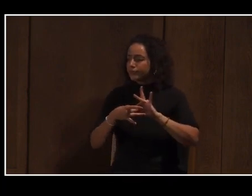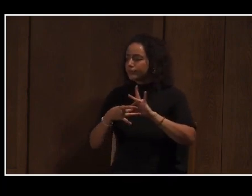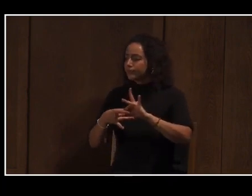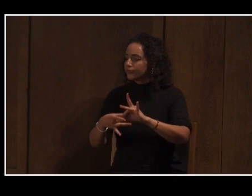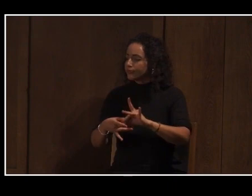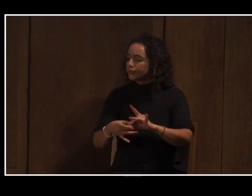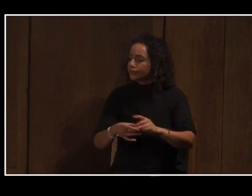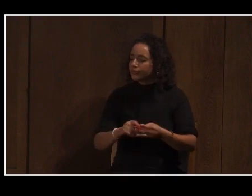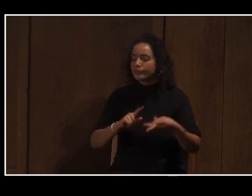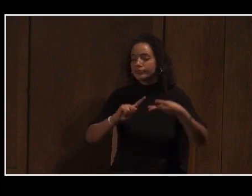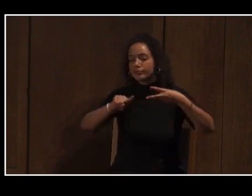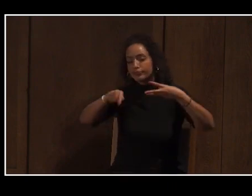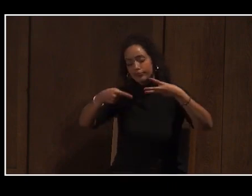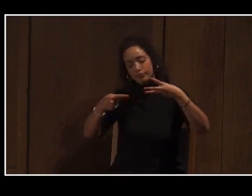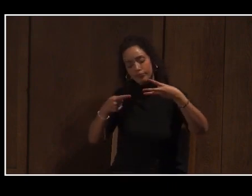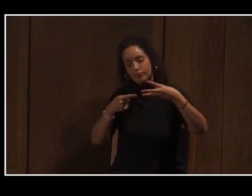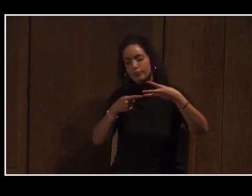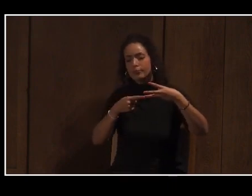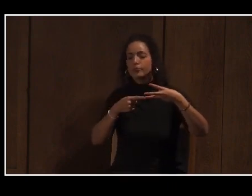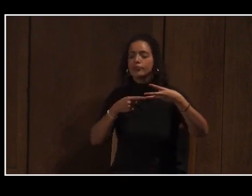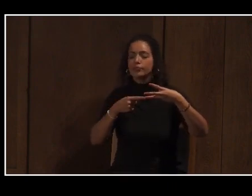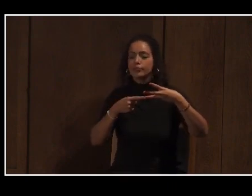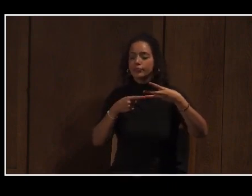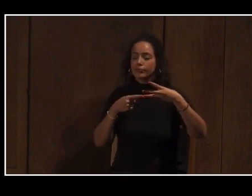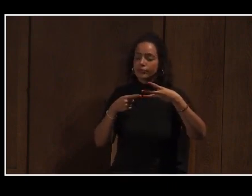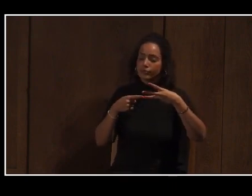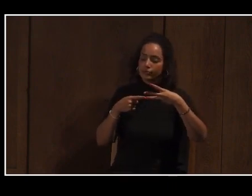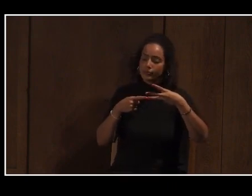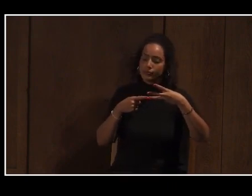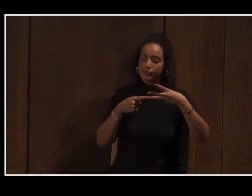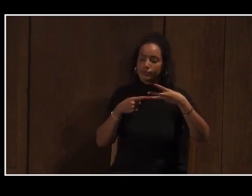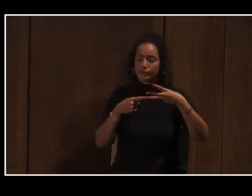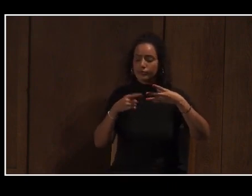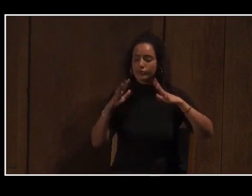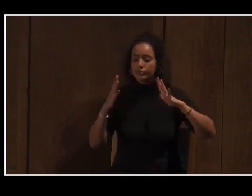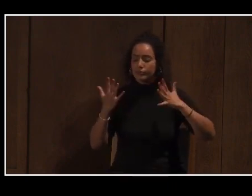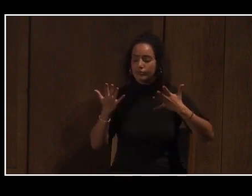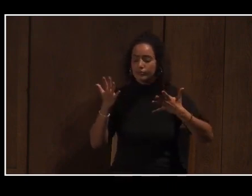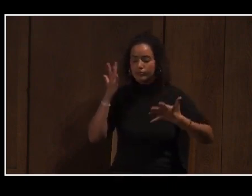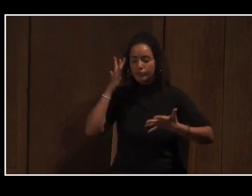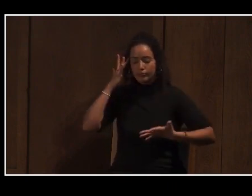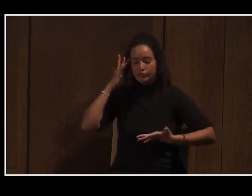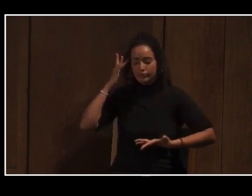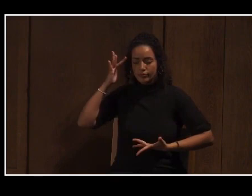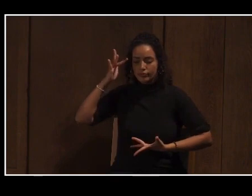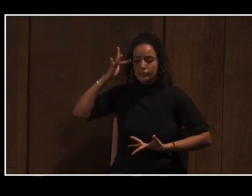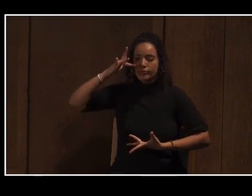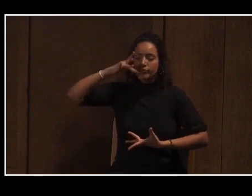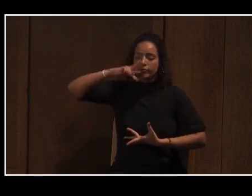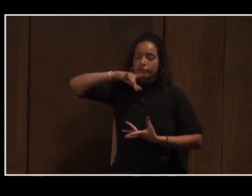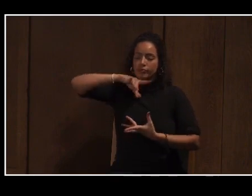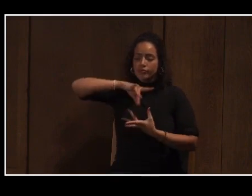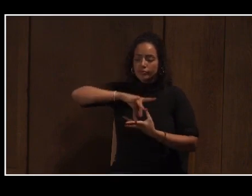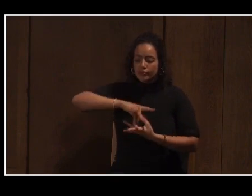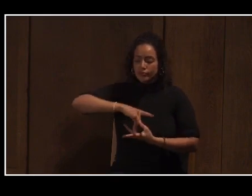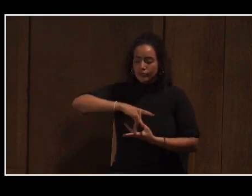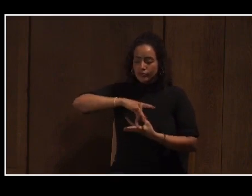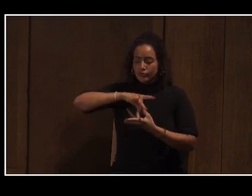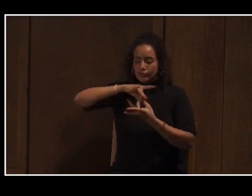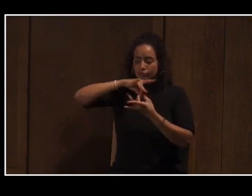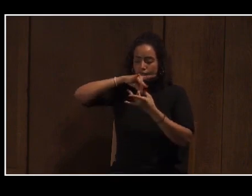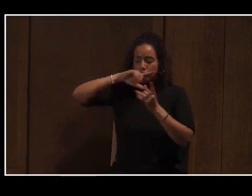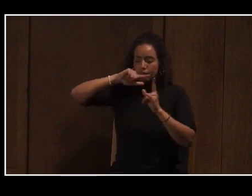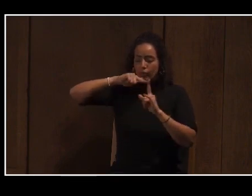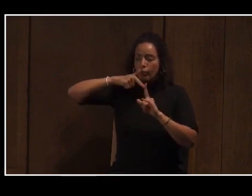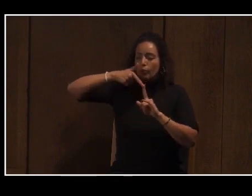And then the third dimension, as we're centering, is in depth. And this is